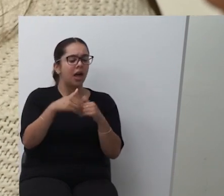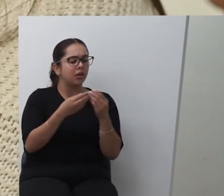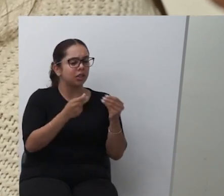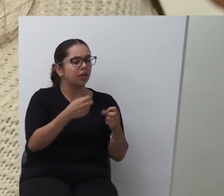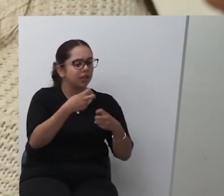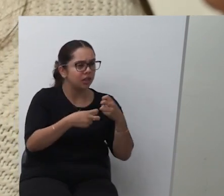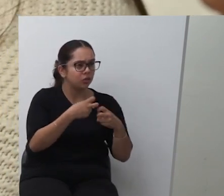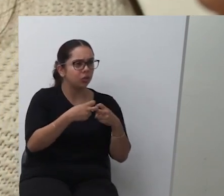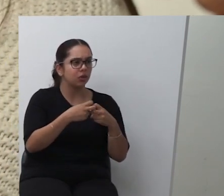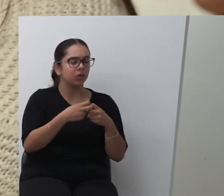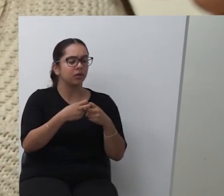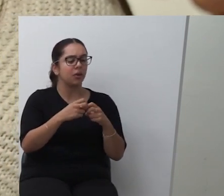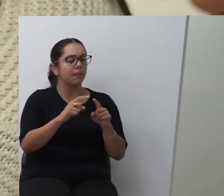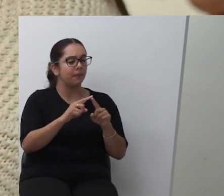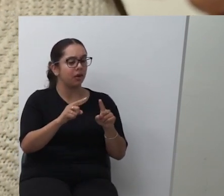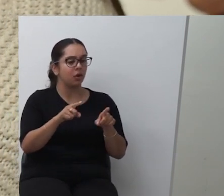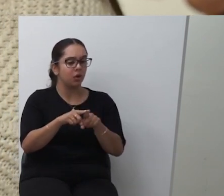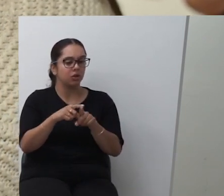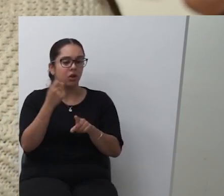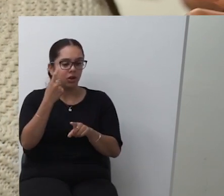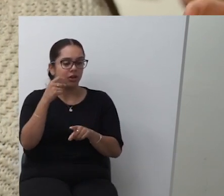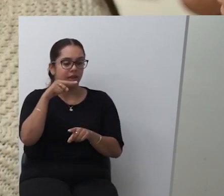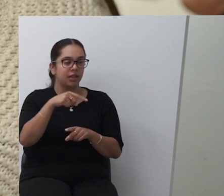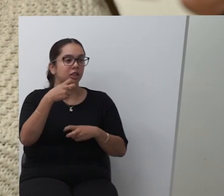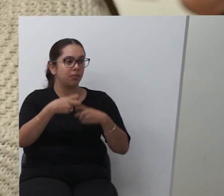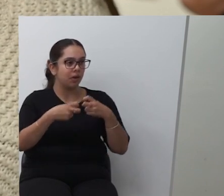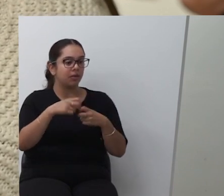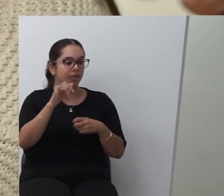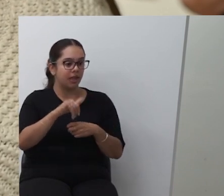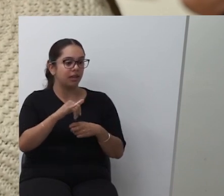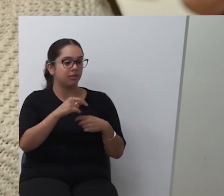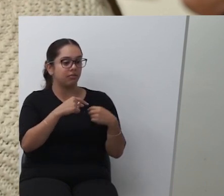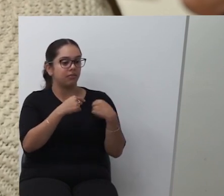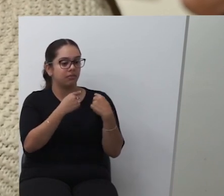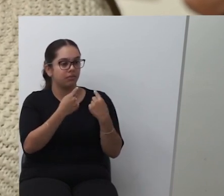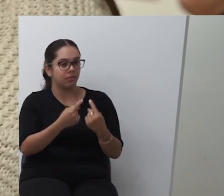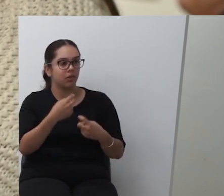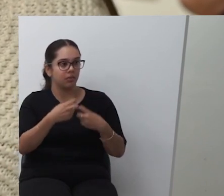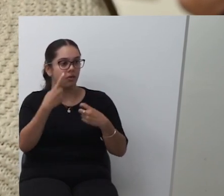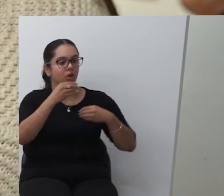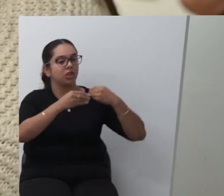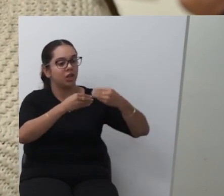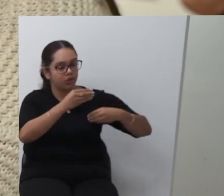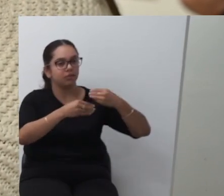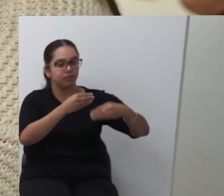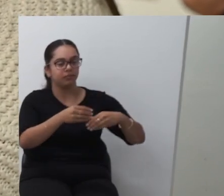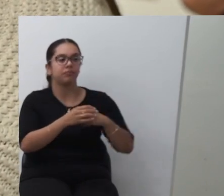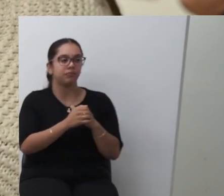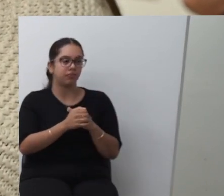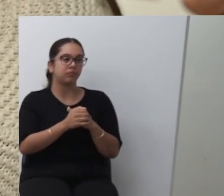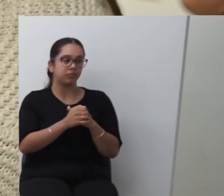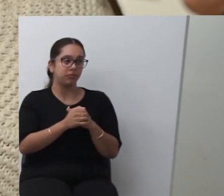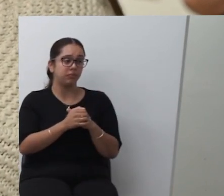this problem that's in front of us right now, but like to understand that this is a problem that has been a problem for generations and generations and generations,